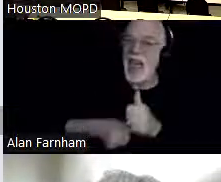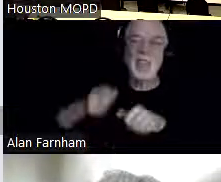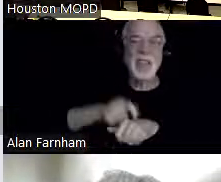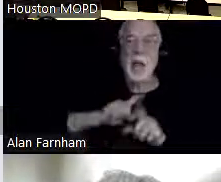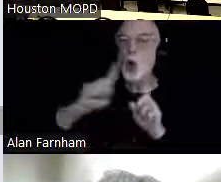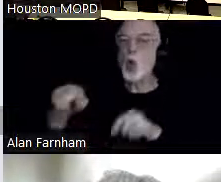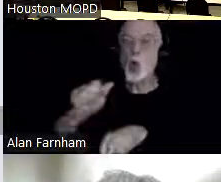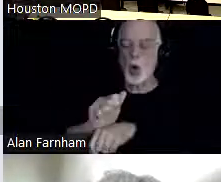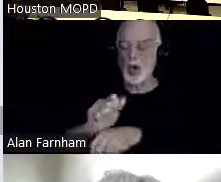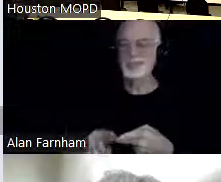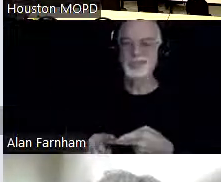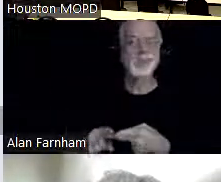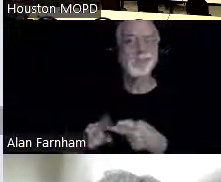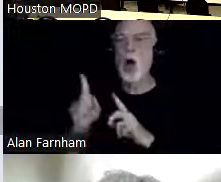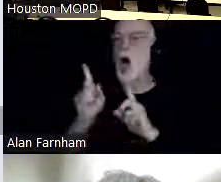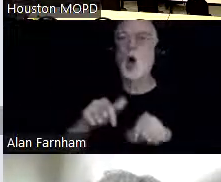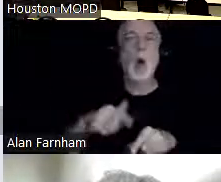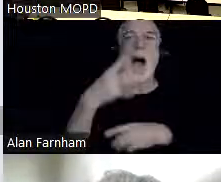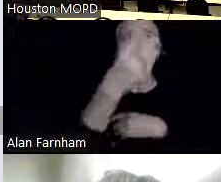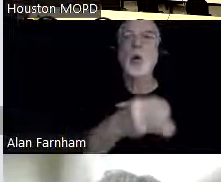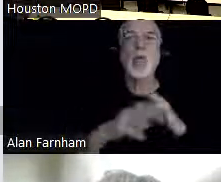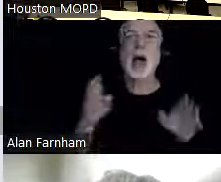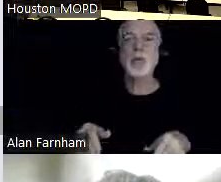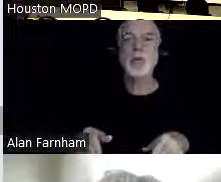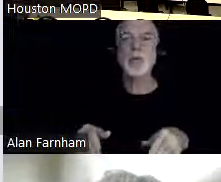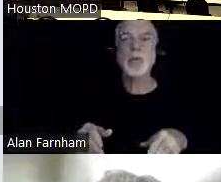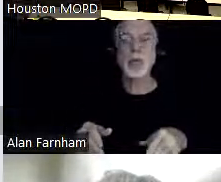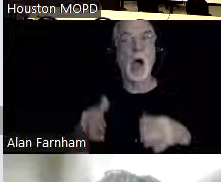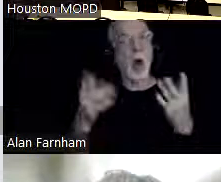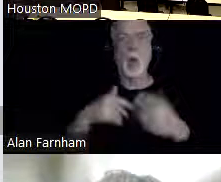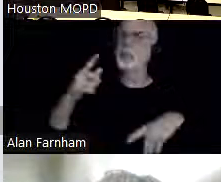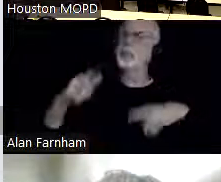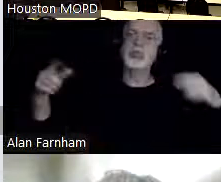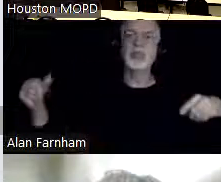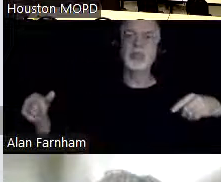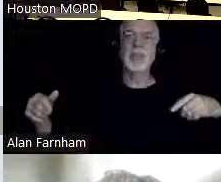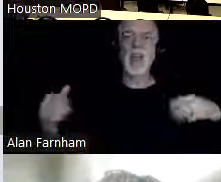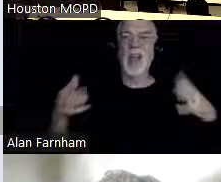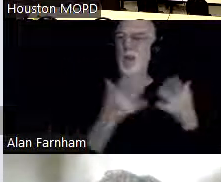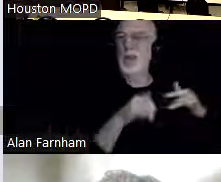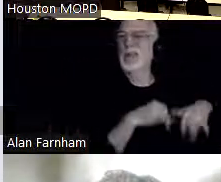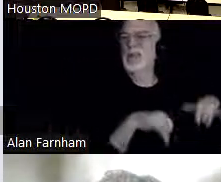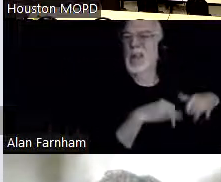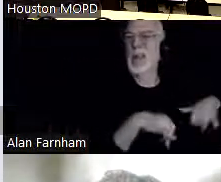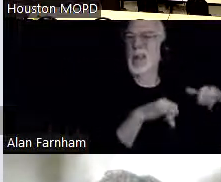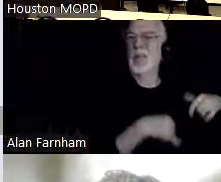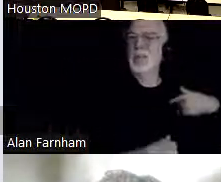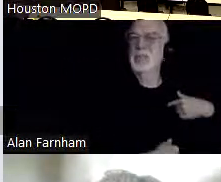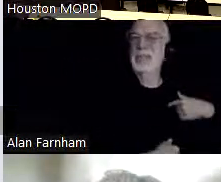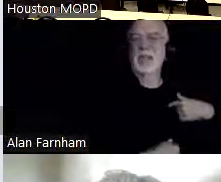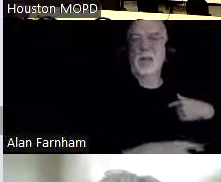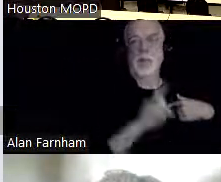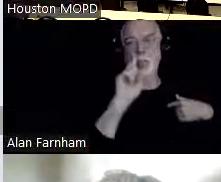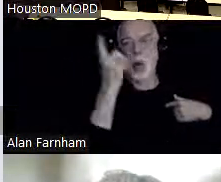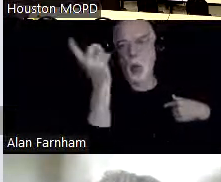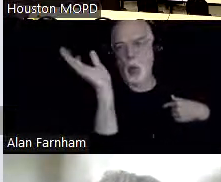my house. So why on earth would I surround myself with everybody who just looks like me? That sounds boring.